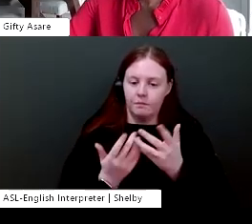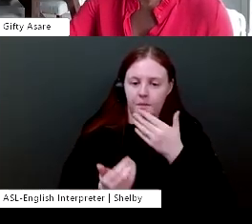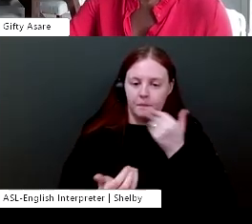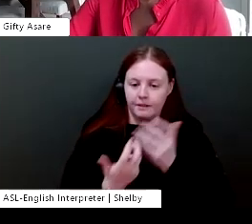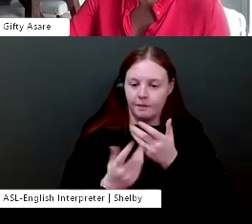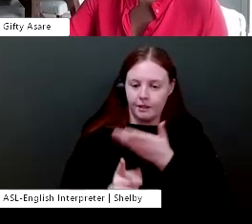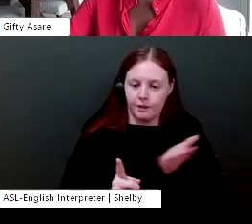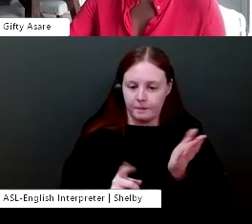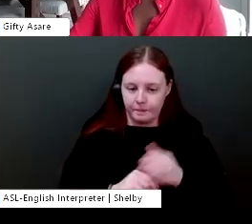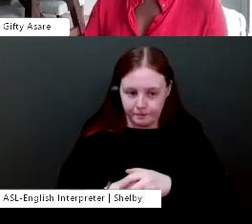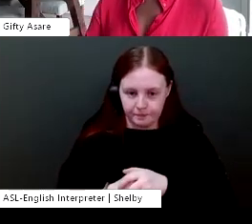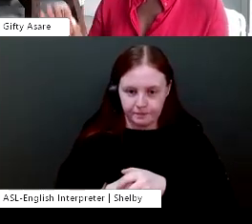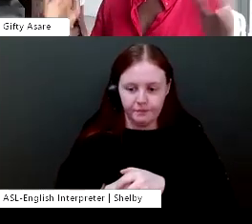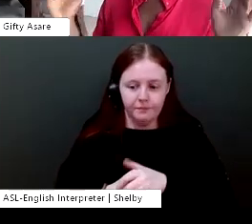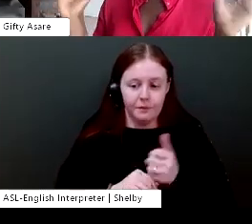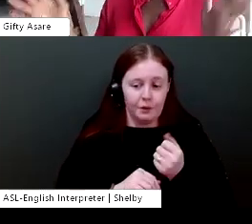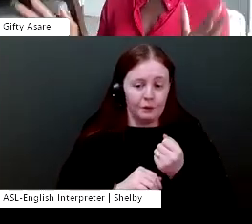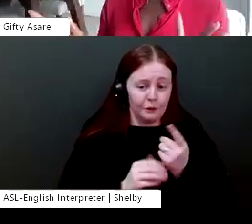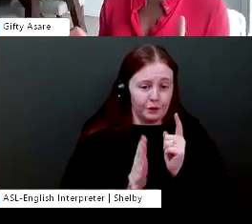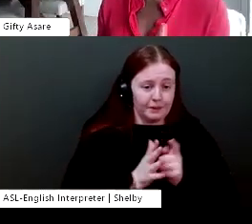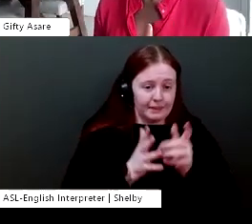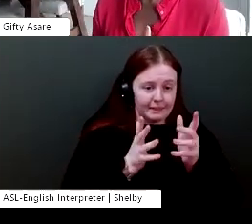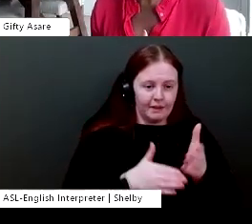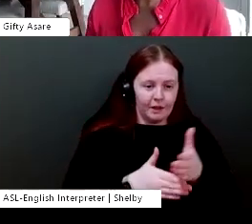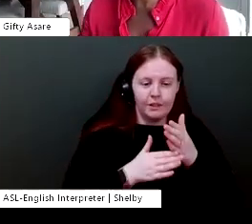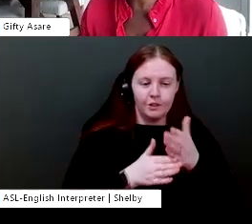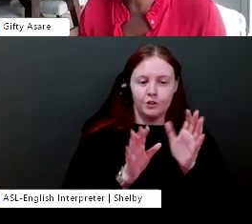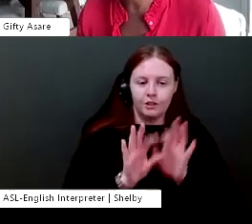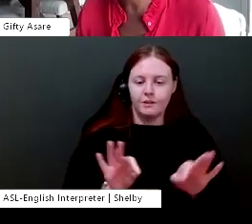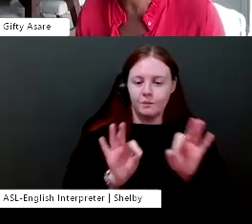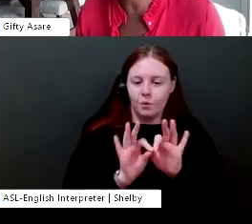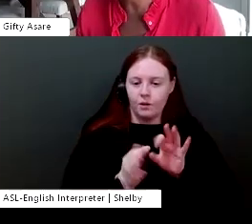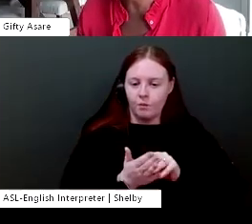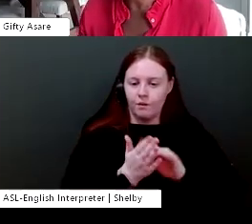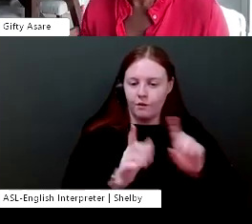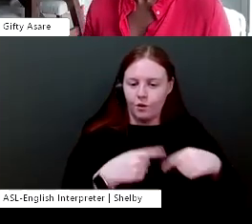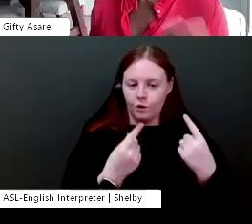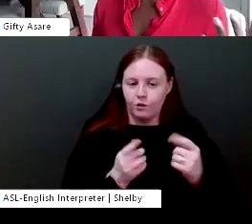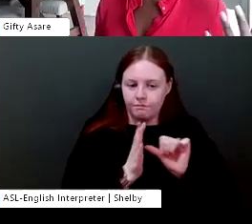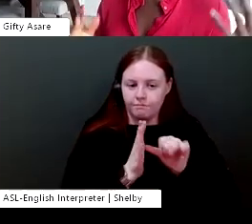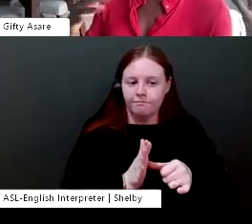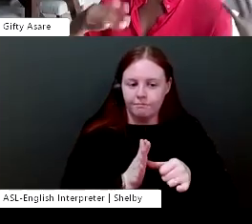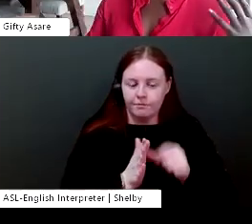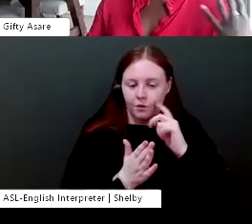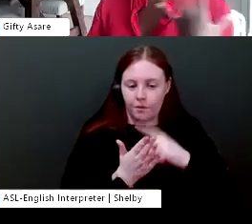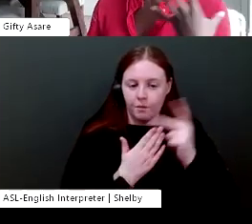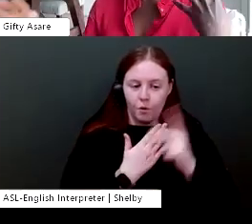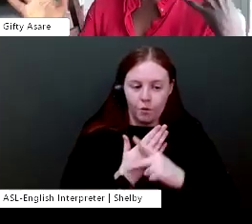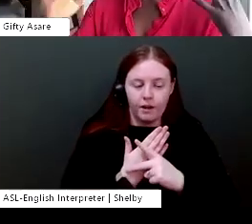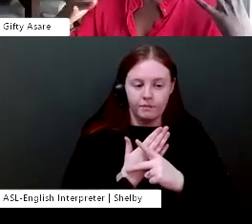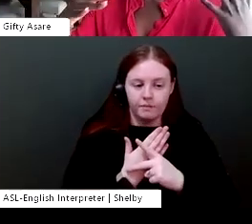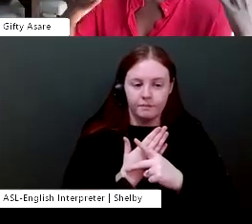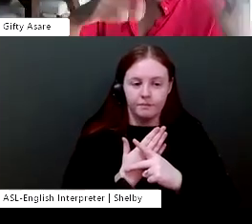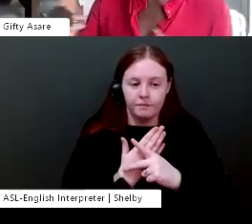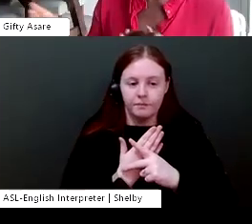And so with the few minutes that I have, I wanted to share the key learnings from this entire program and how that this